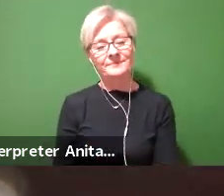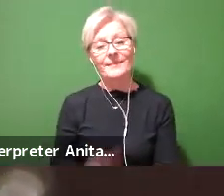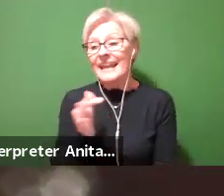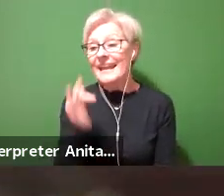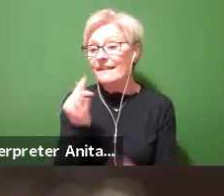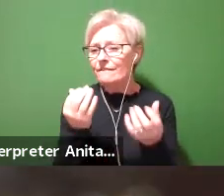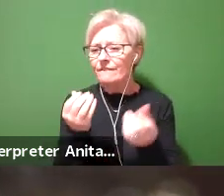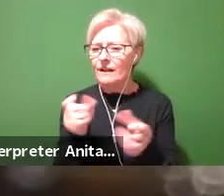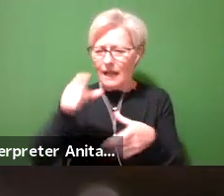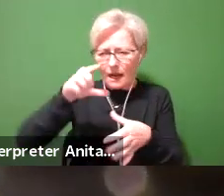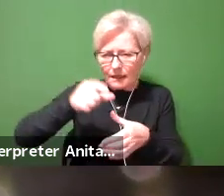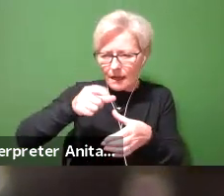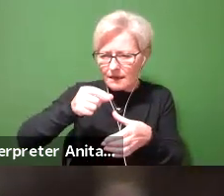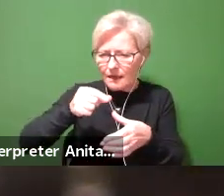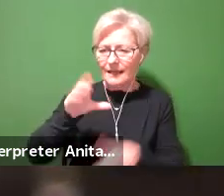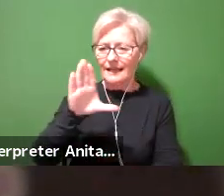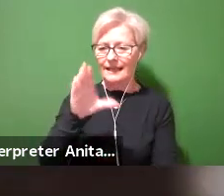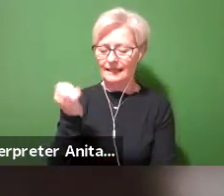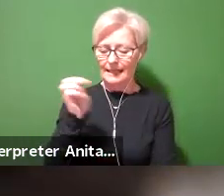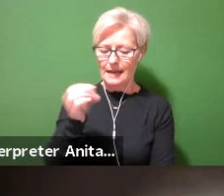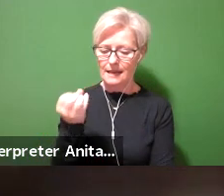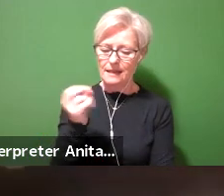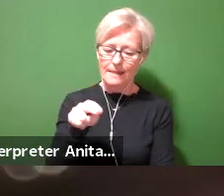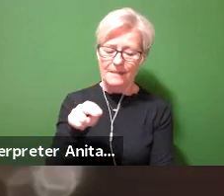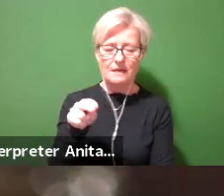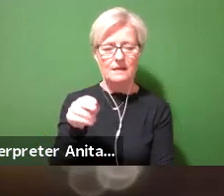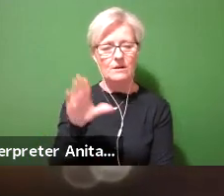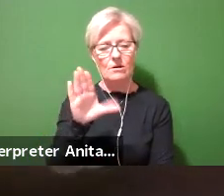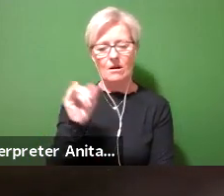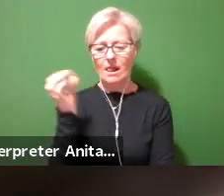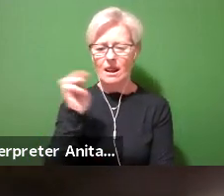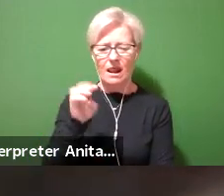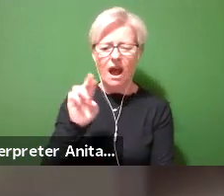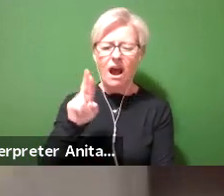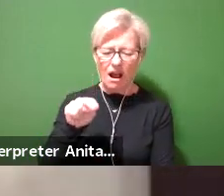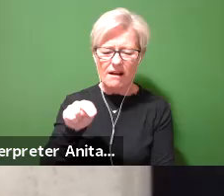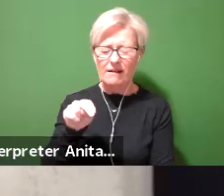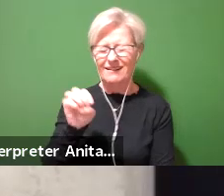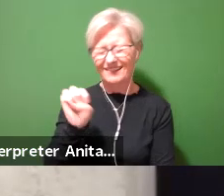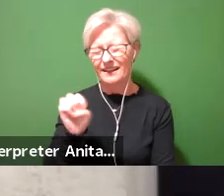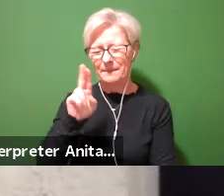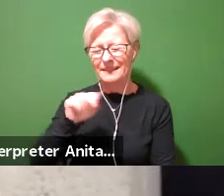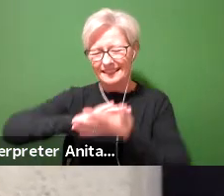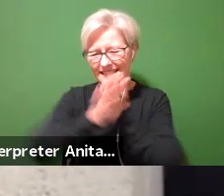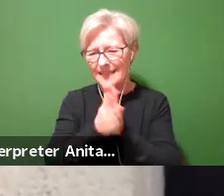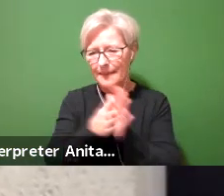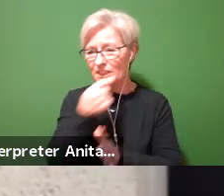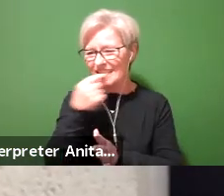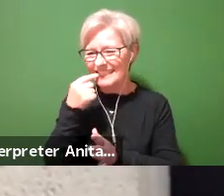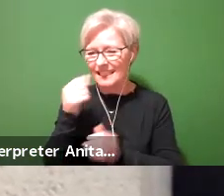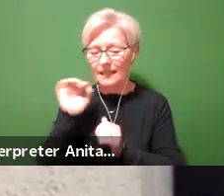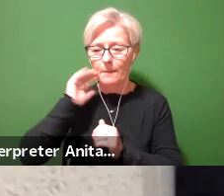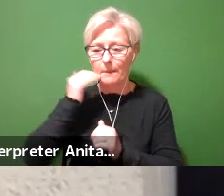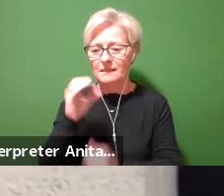or lime to your water bottle, you could be damaging your teeth from constant exposure to citrus. We often confuse thirst